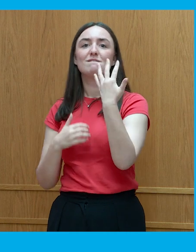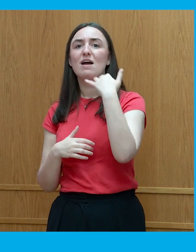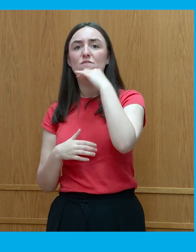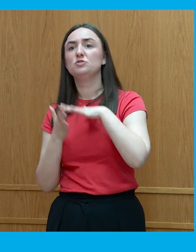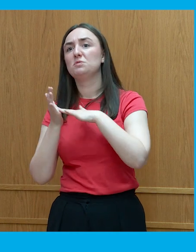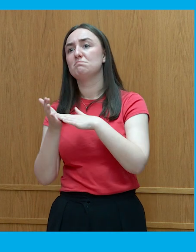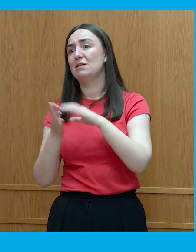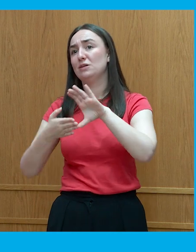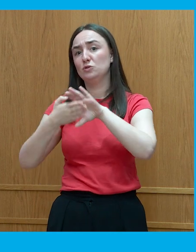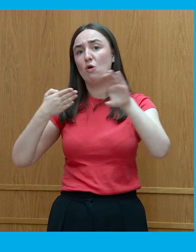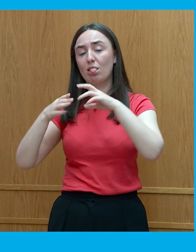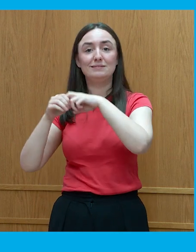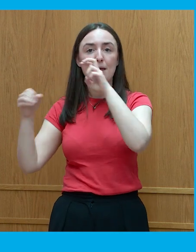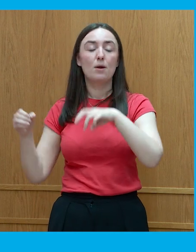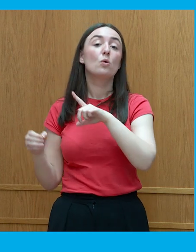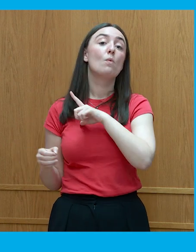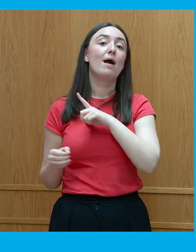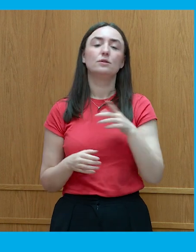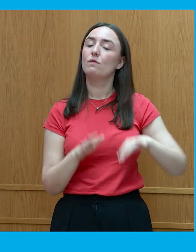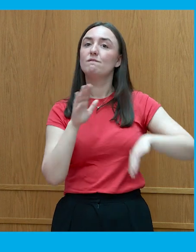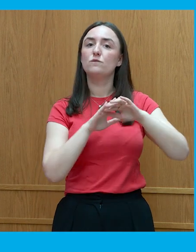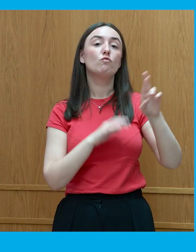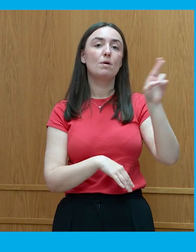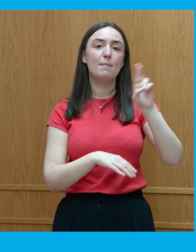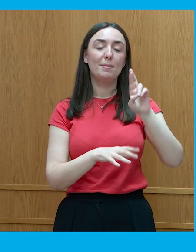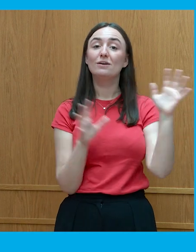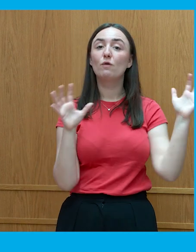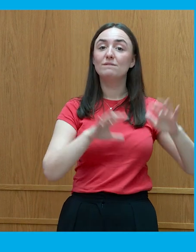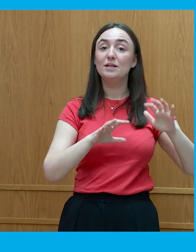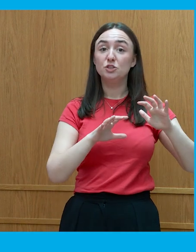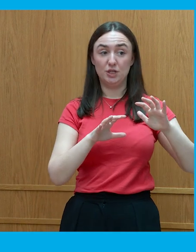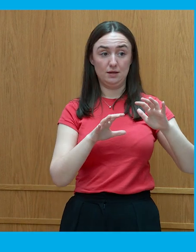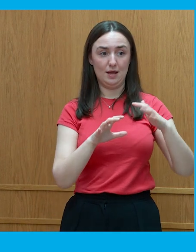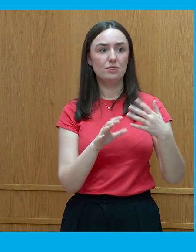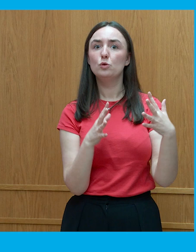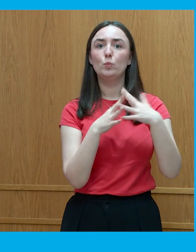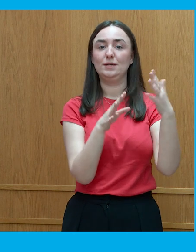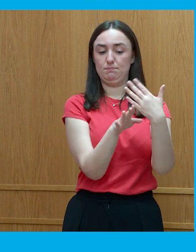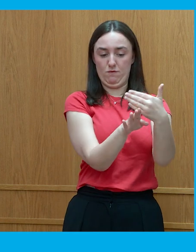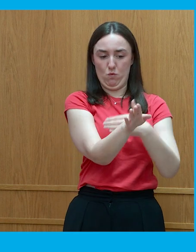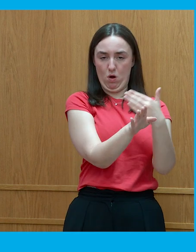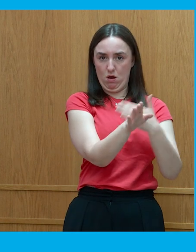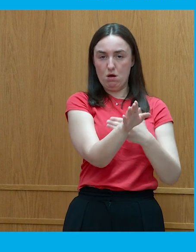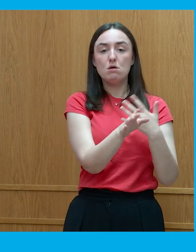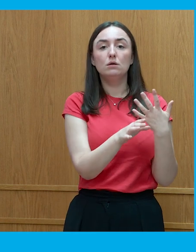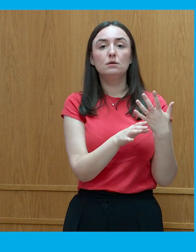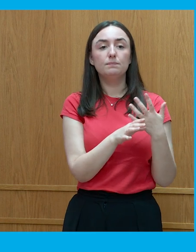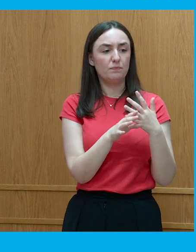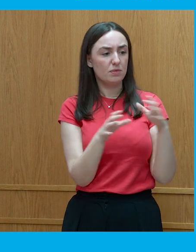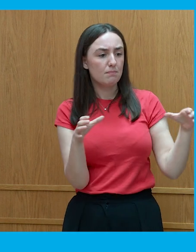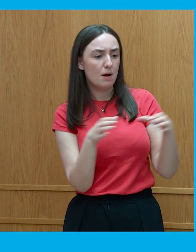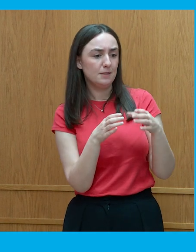out, because the entire Republican convention and the weeks leading up to the convention, when the party was really ramping up its